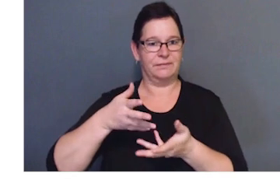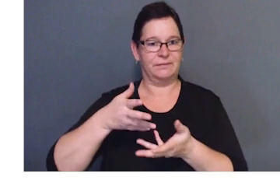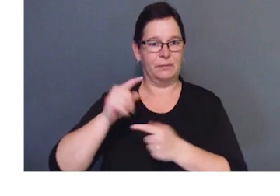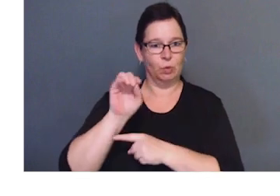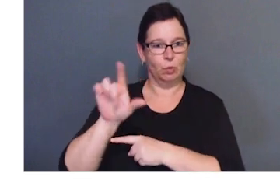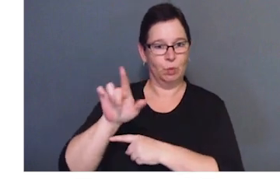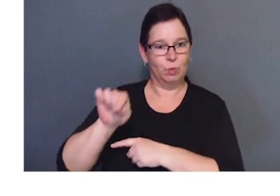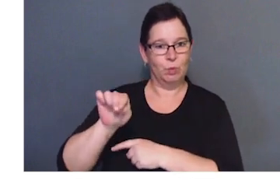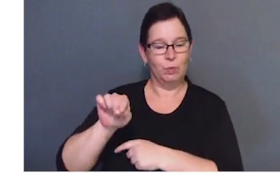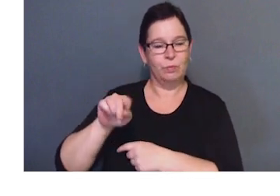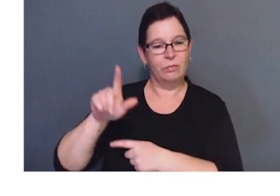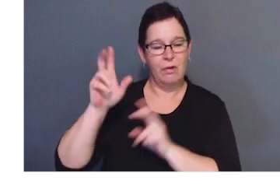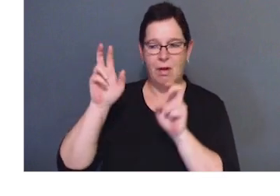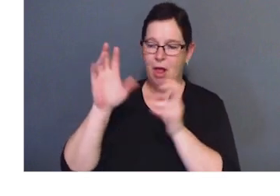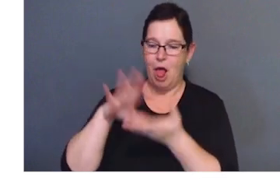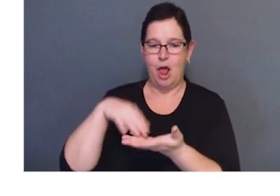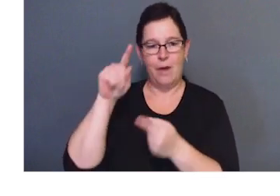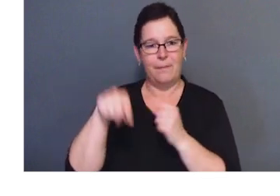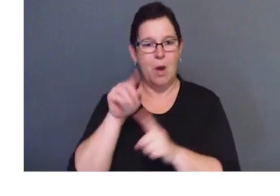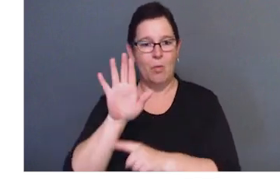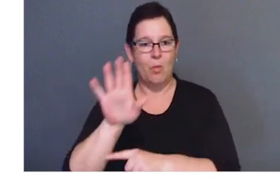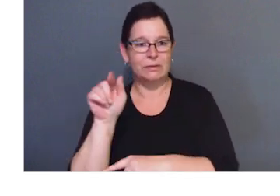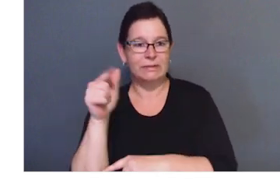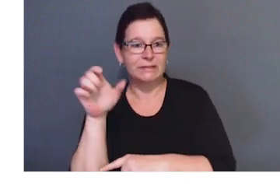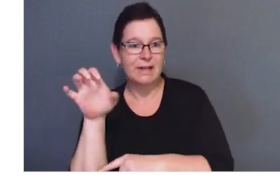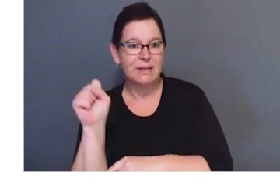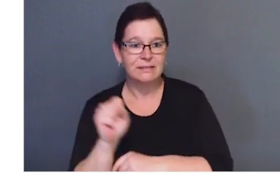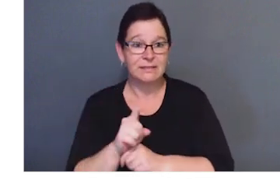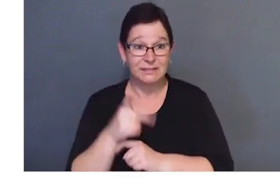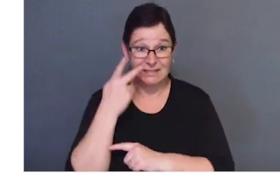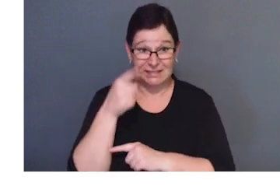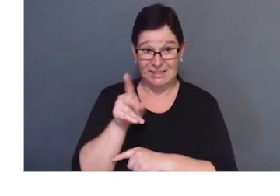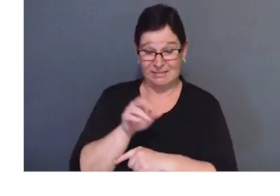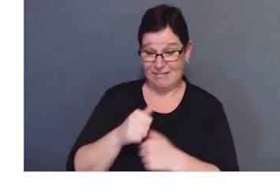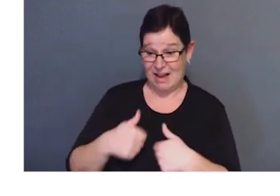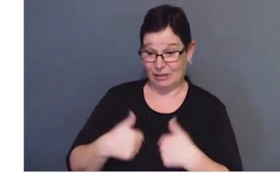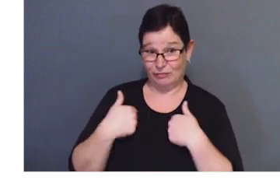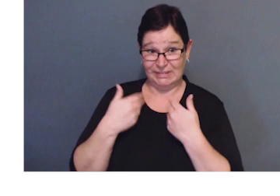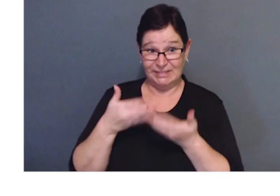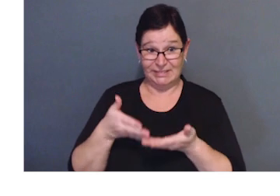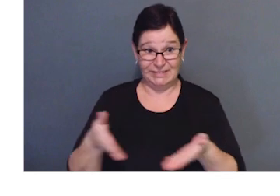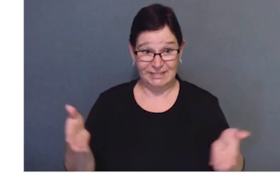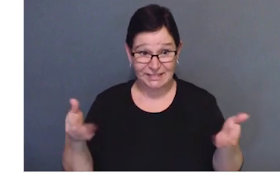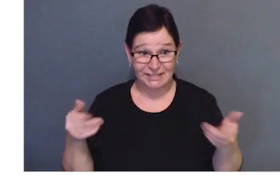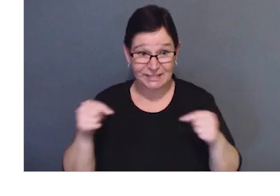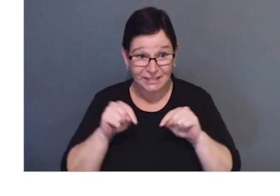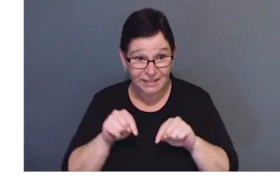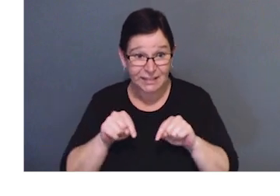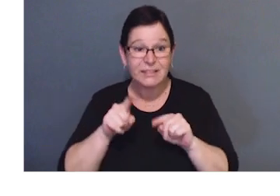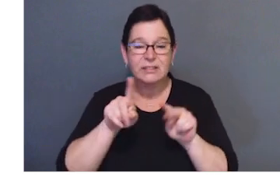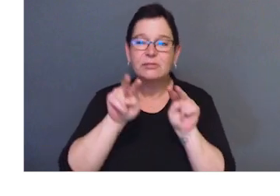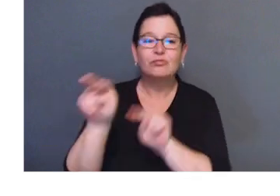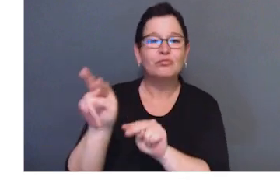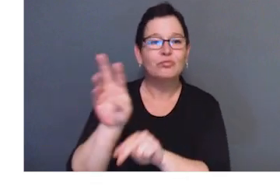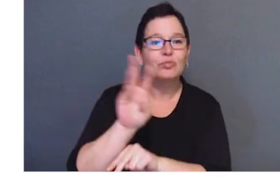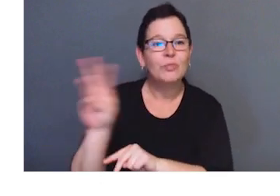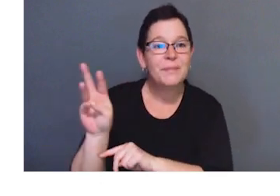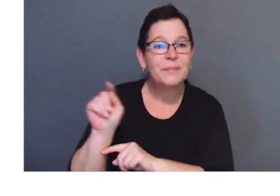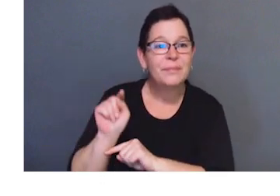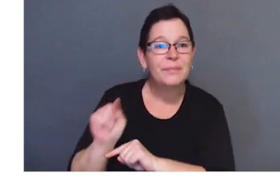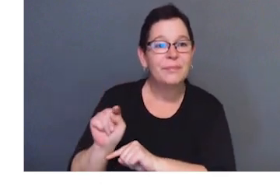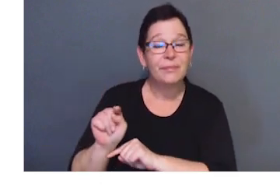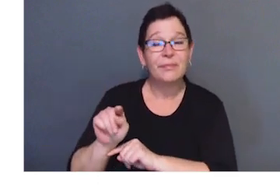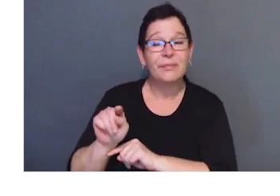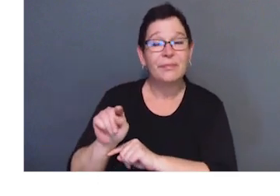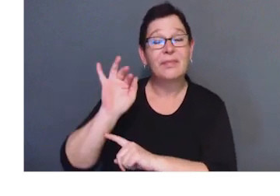screen to dive in and check it out. This online self-directed tool takes you through starting your first job, completing a